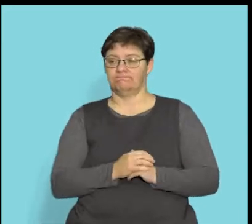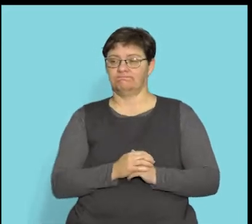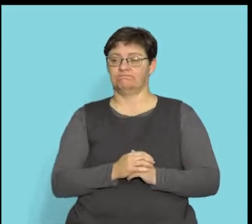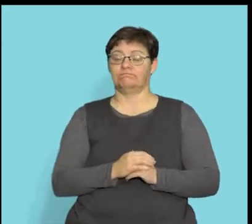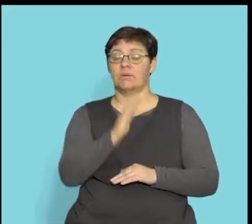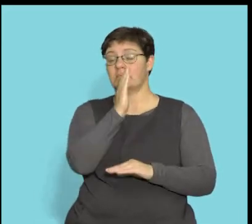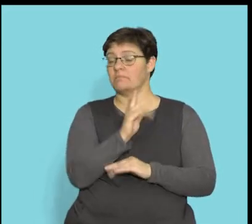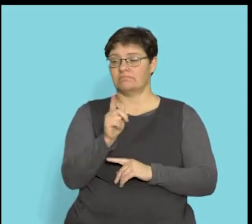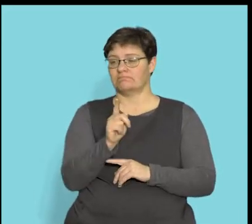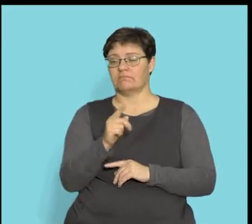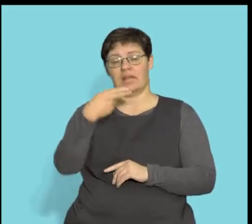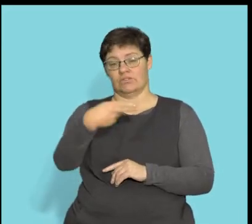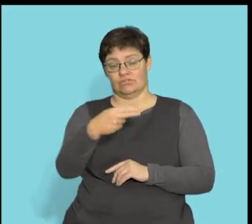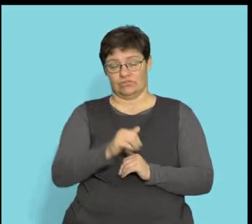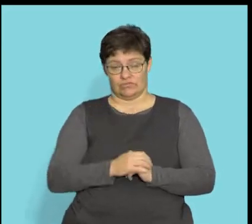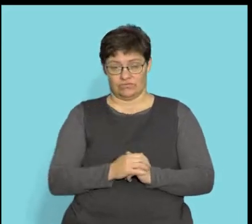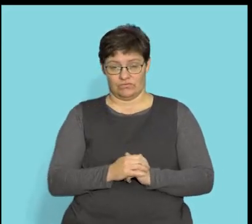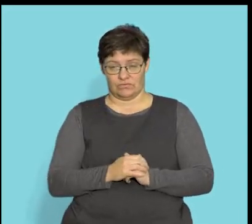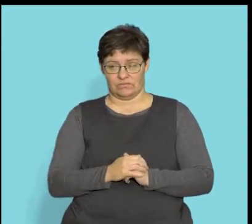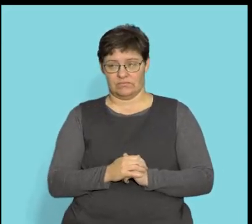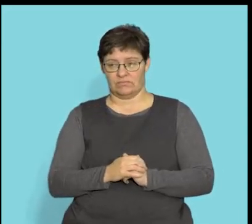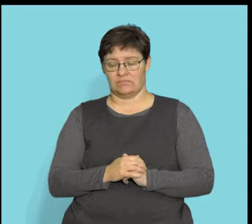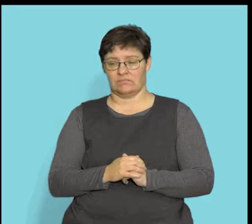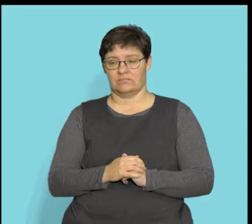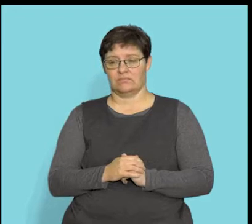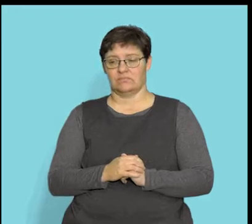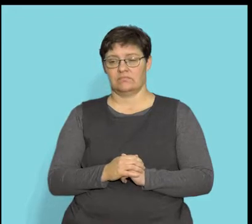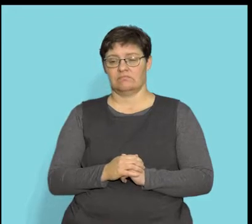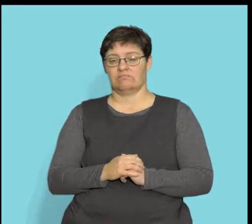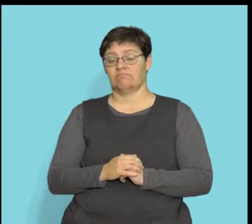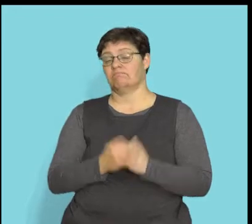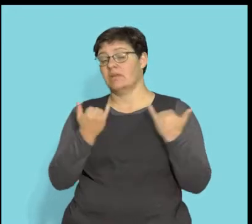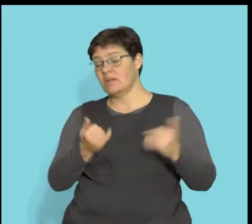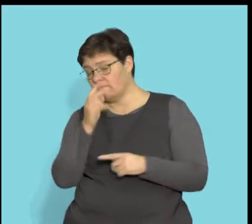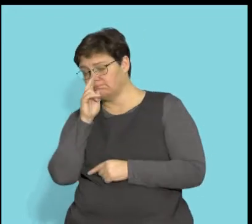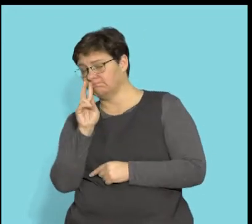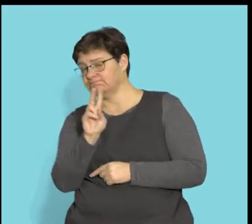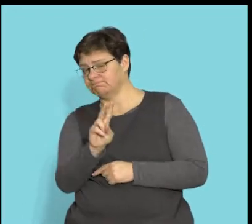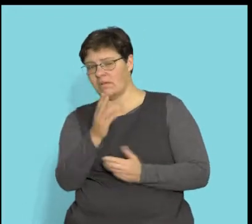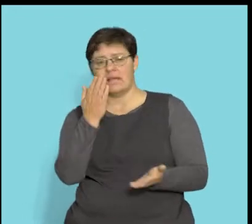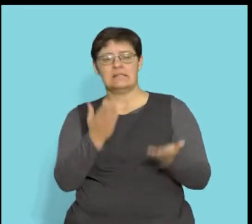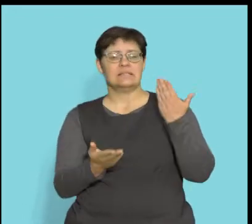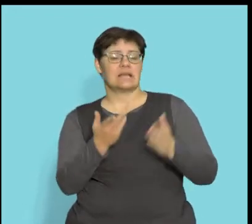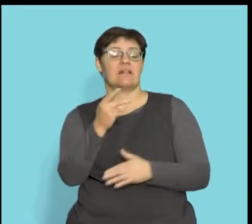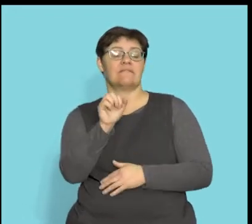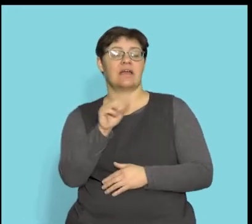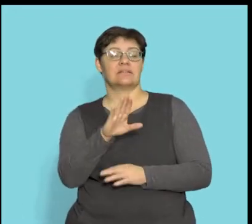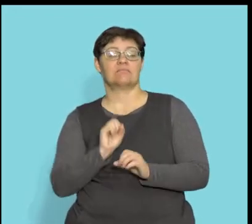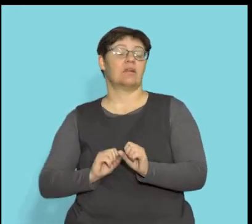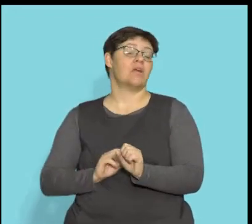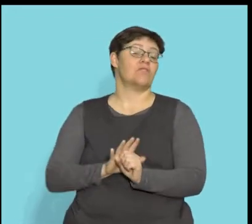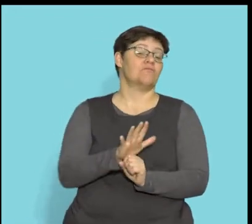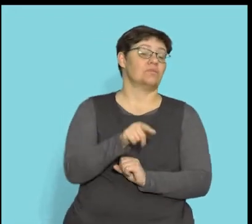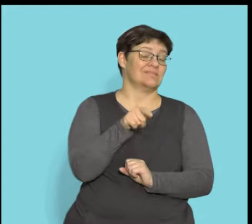my perpendicular height is just h. Now, guys, we are going to see what a scale factor